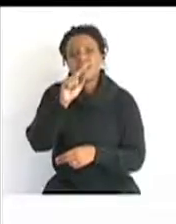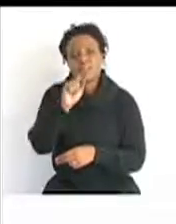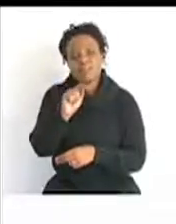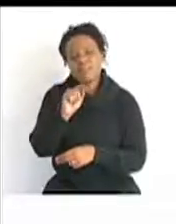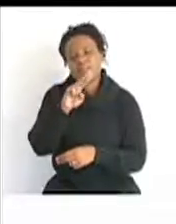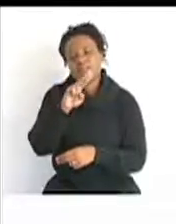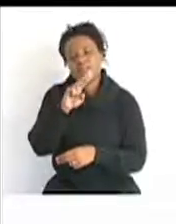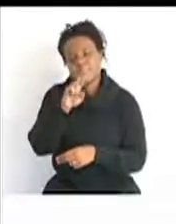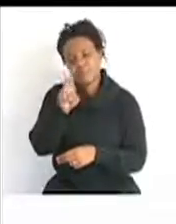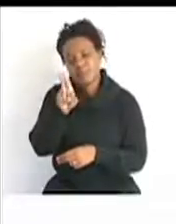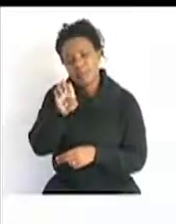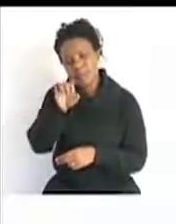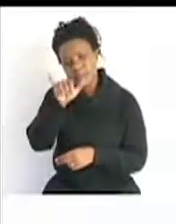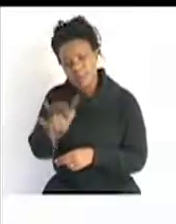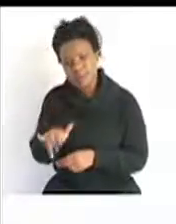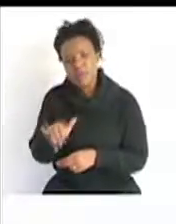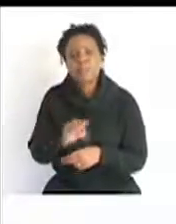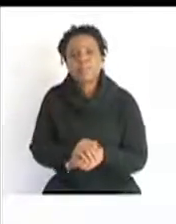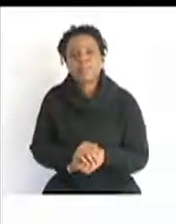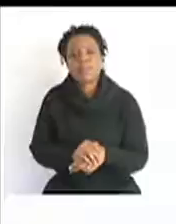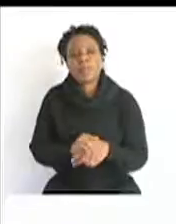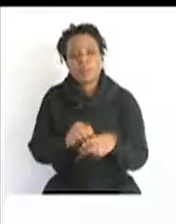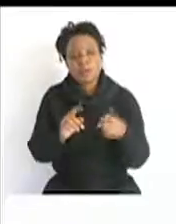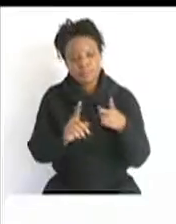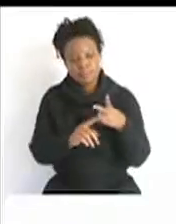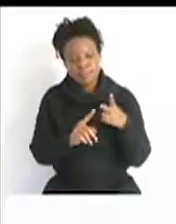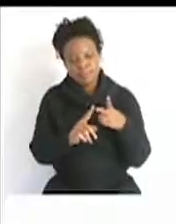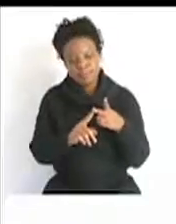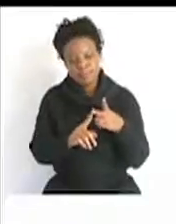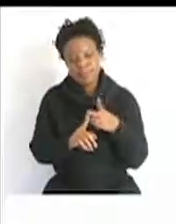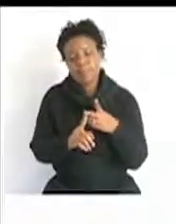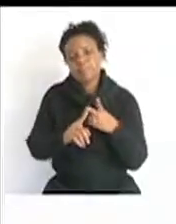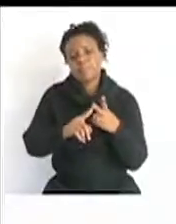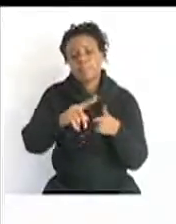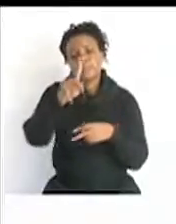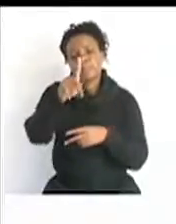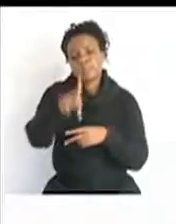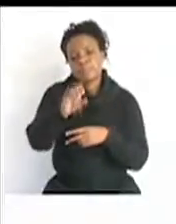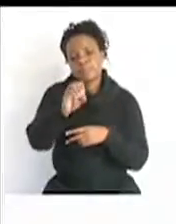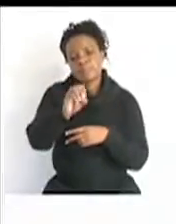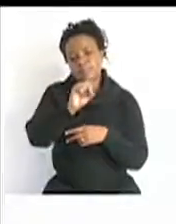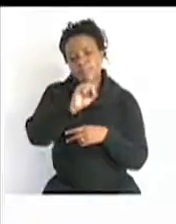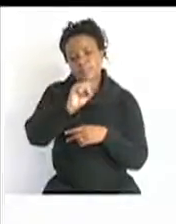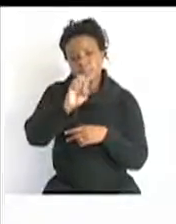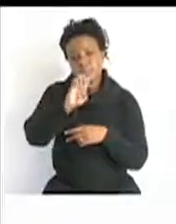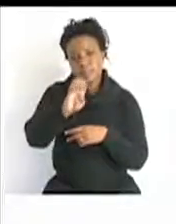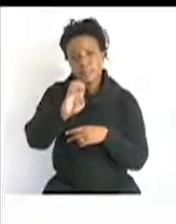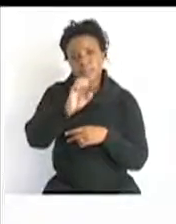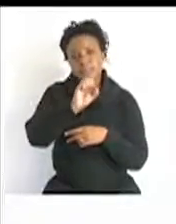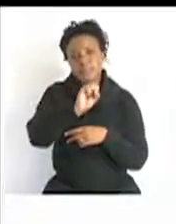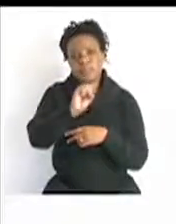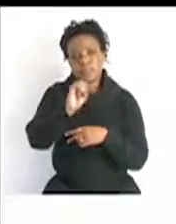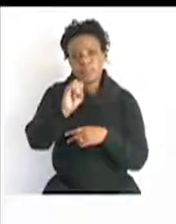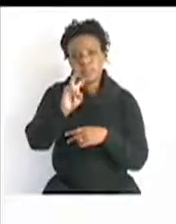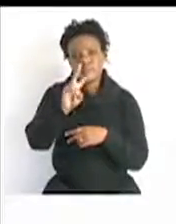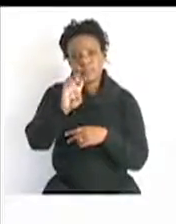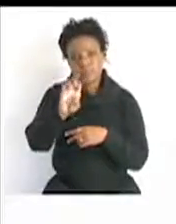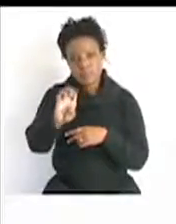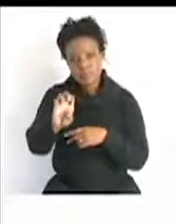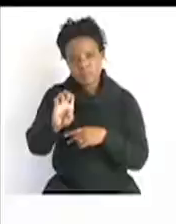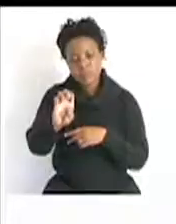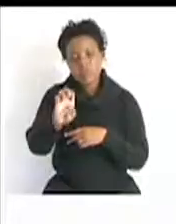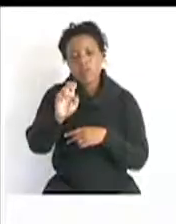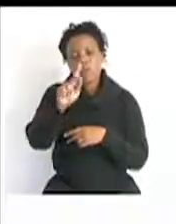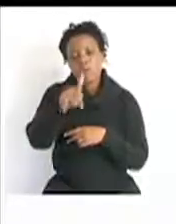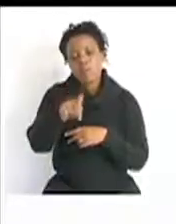is a possessive pronoun, Chanel? A possessive pronoun indicates ownership. What does